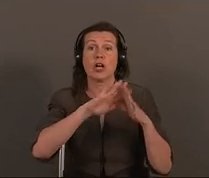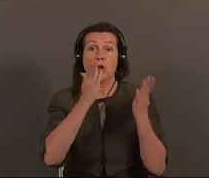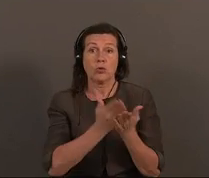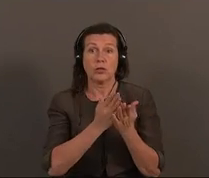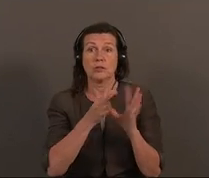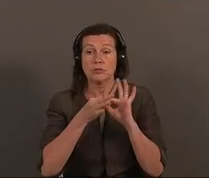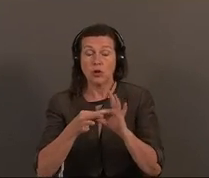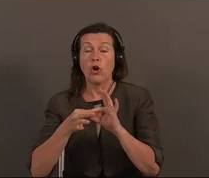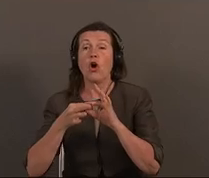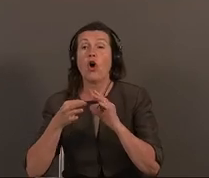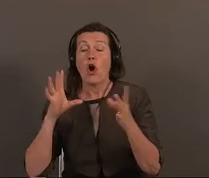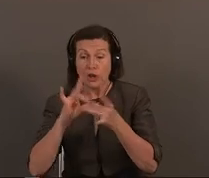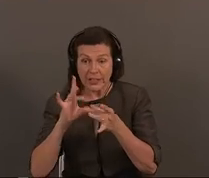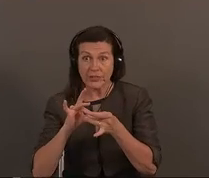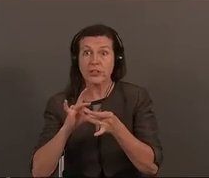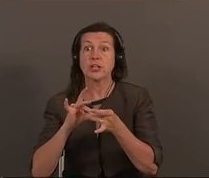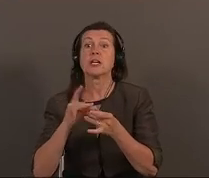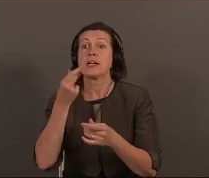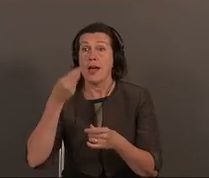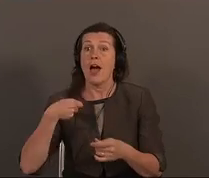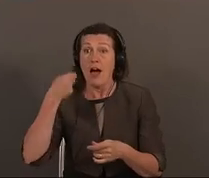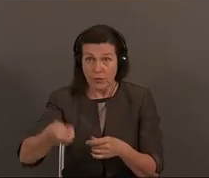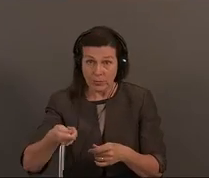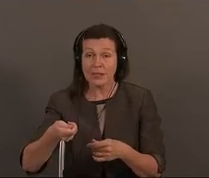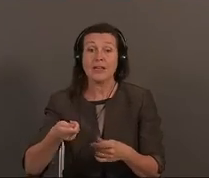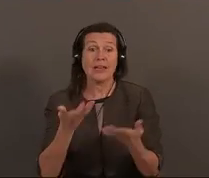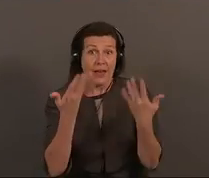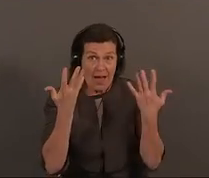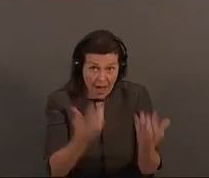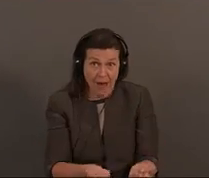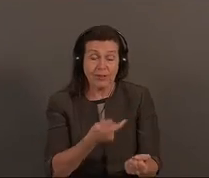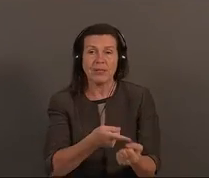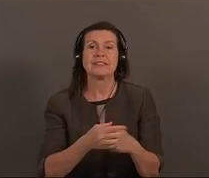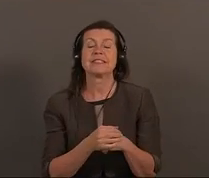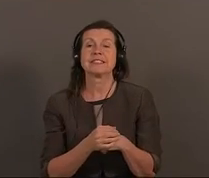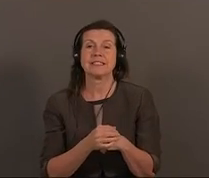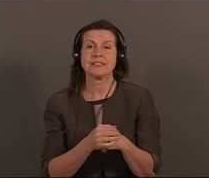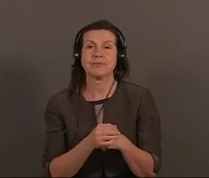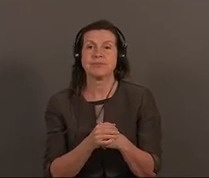interactivity, affordability, availability and connectivity of the internet. Social media platforms have huge implications.